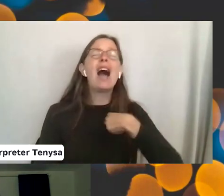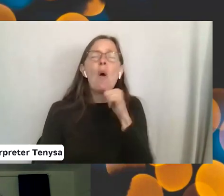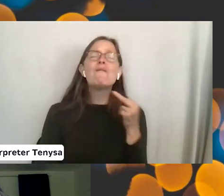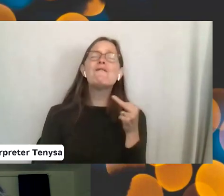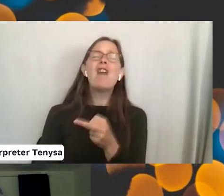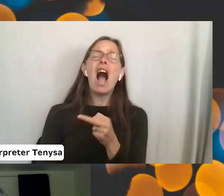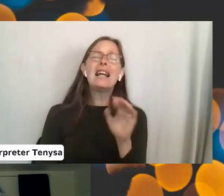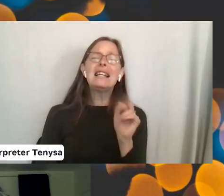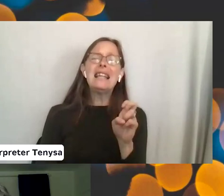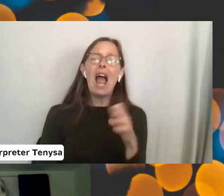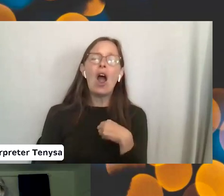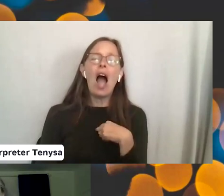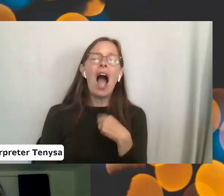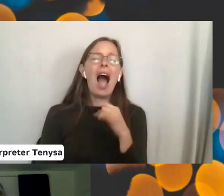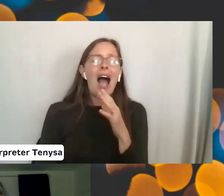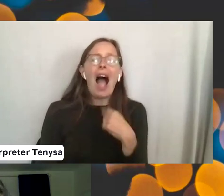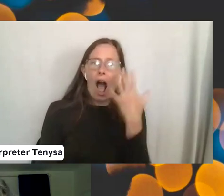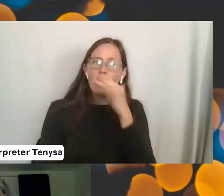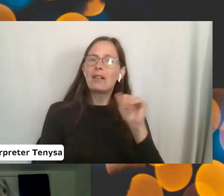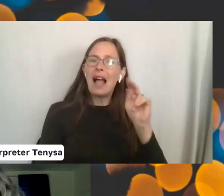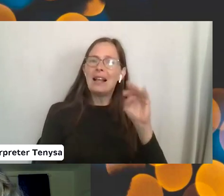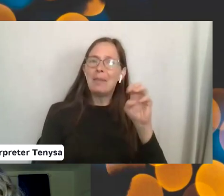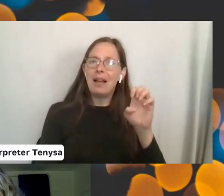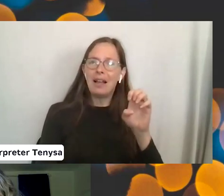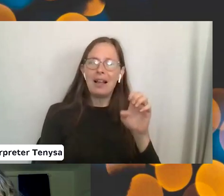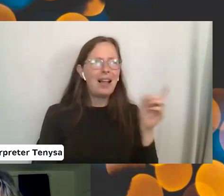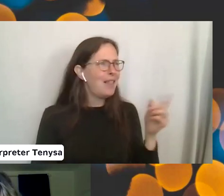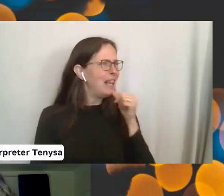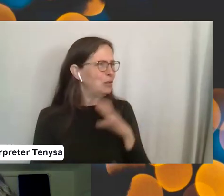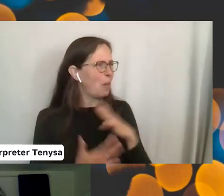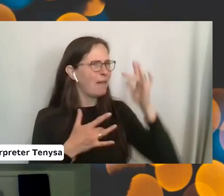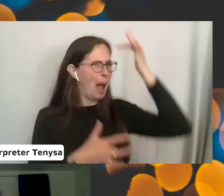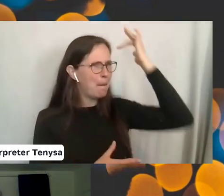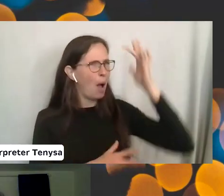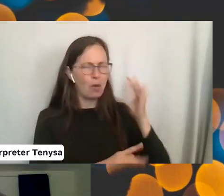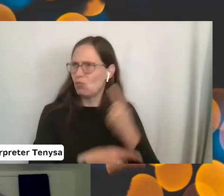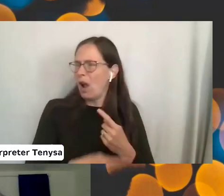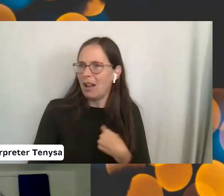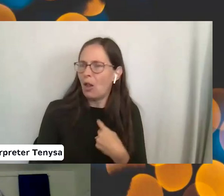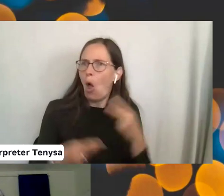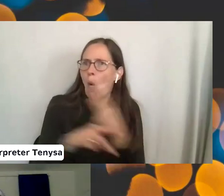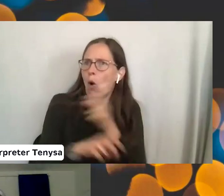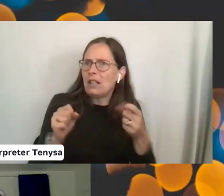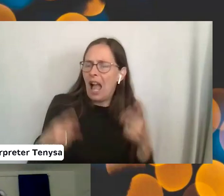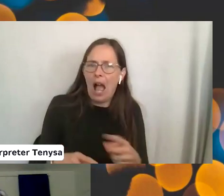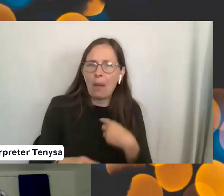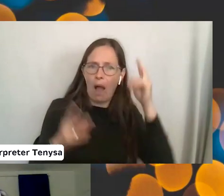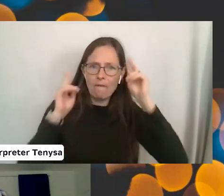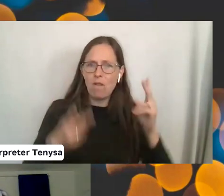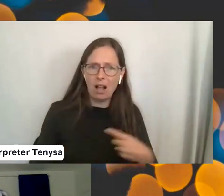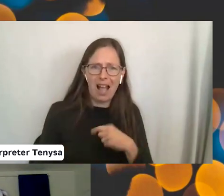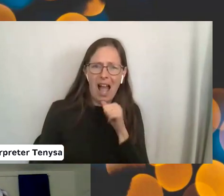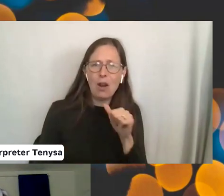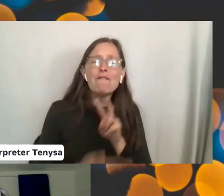care. I look like an anime character. This woman has been bald before, so yeah, that's what I said. I was like, the worst that could happen is it all falls out. I don't